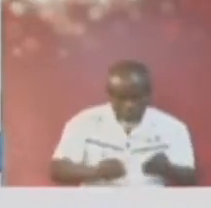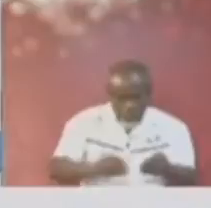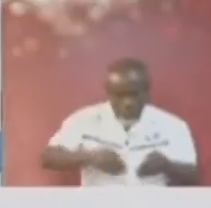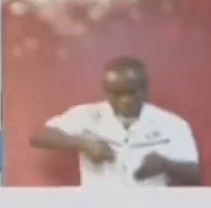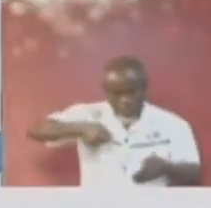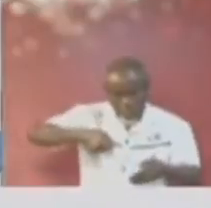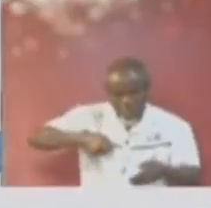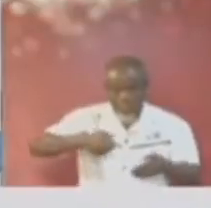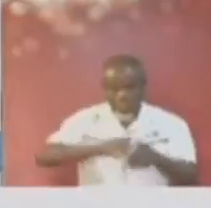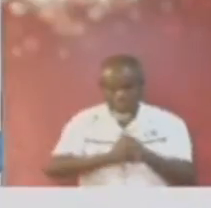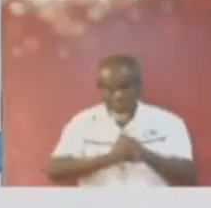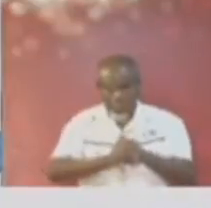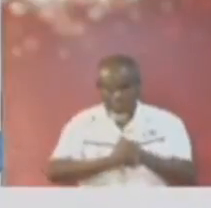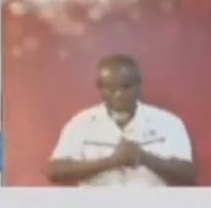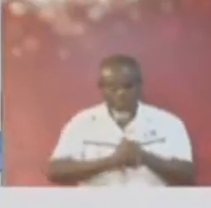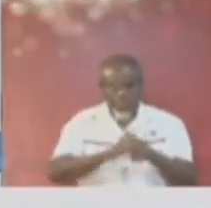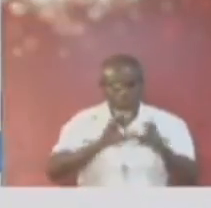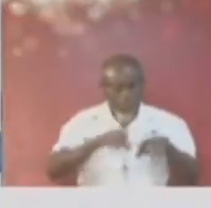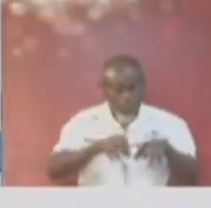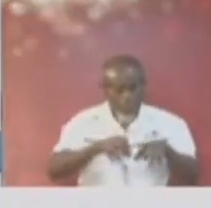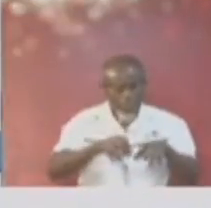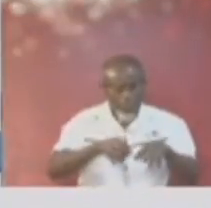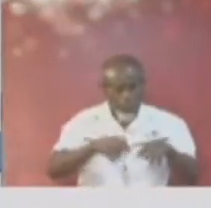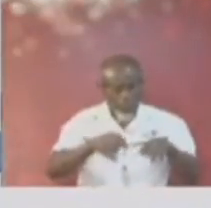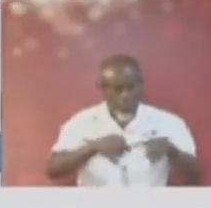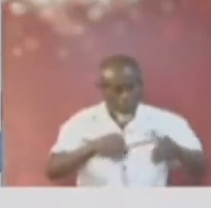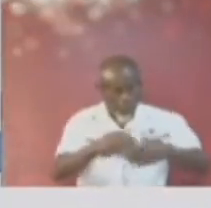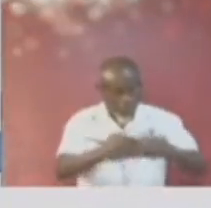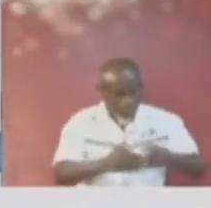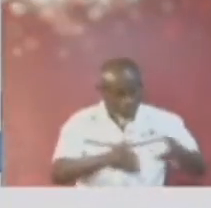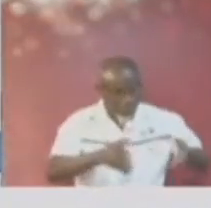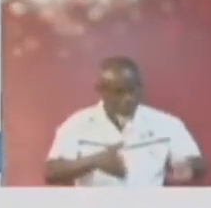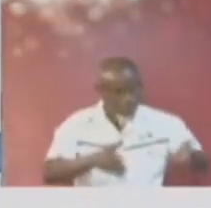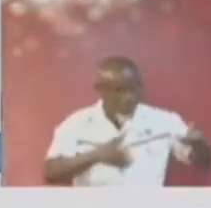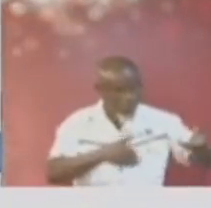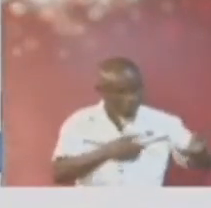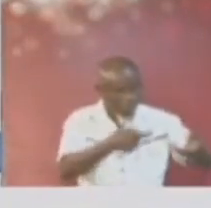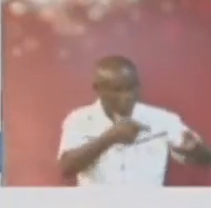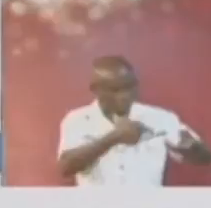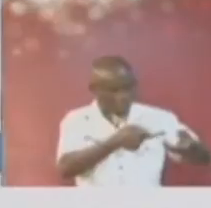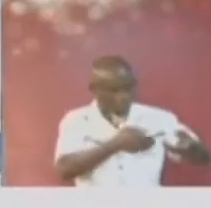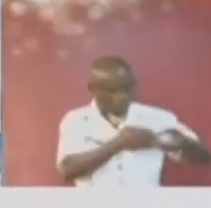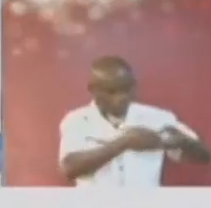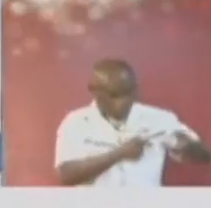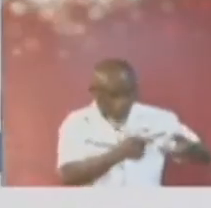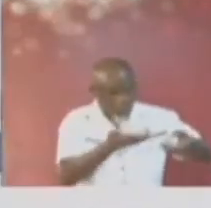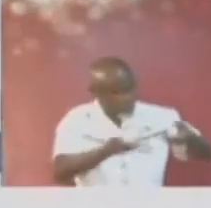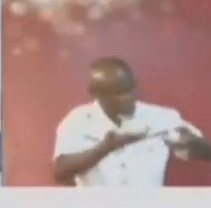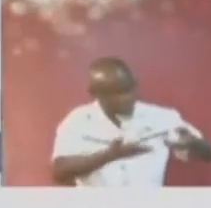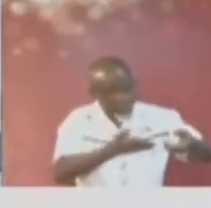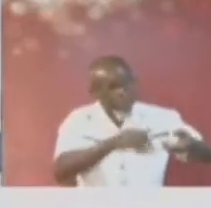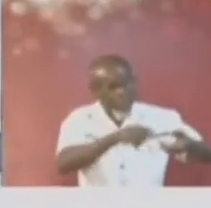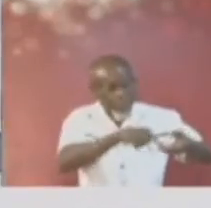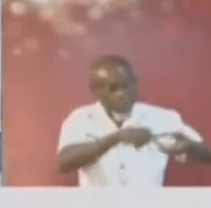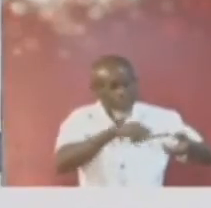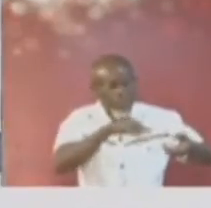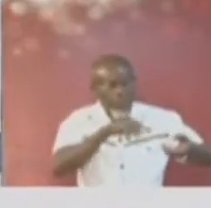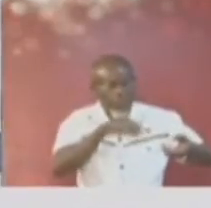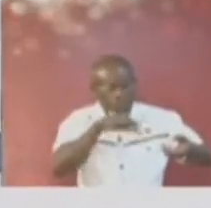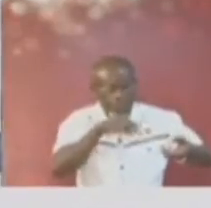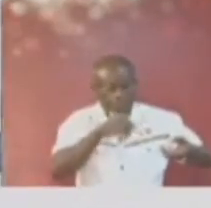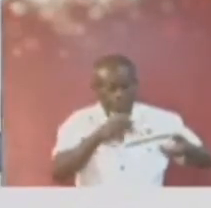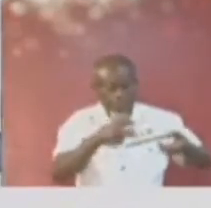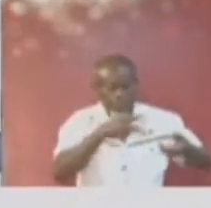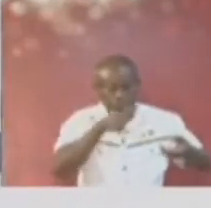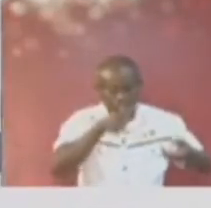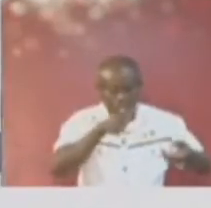possibility that you can transmit the virus. So we have been asking that if when you